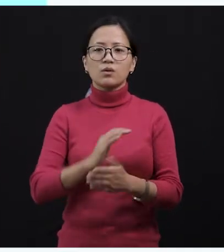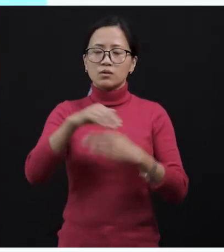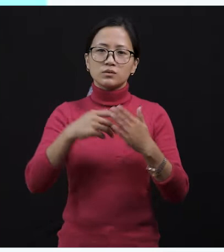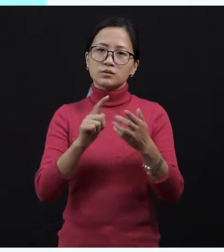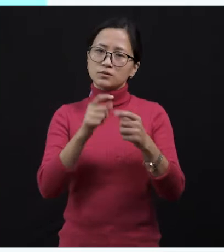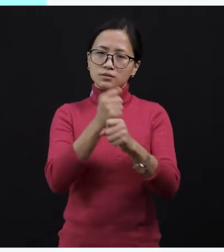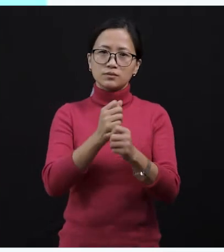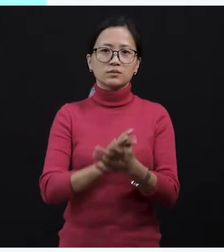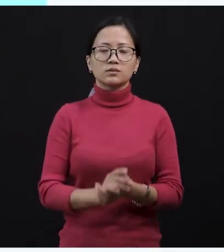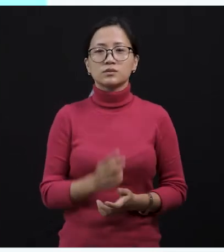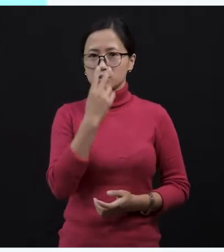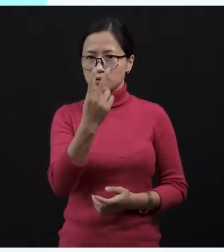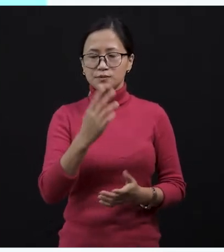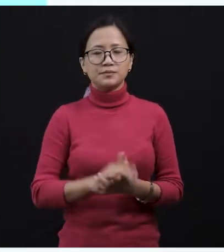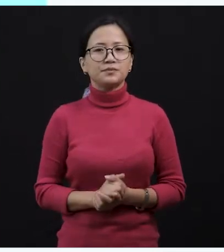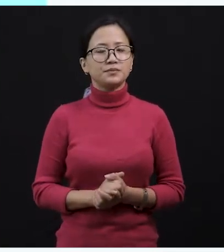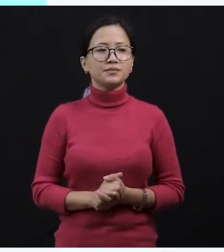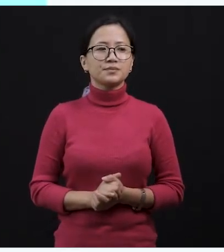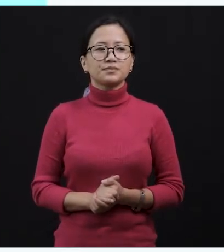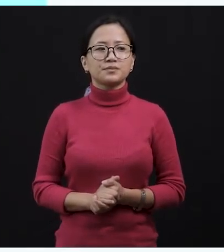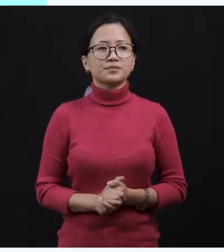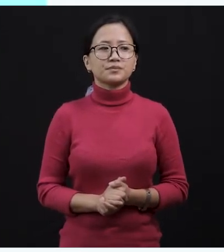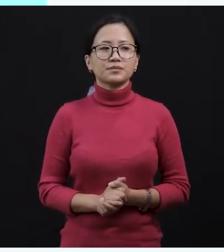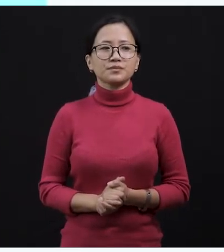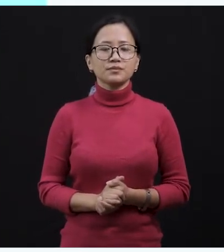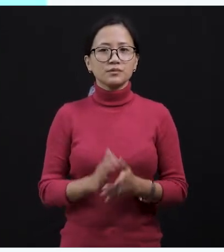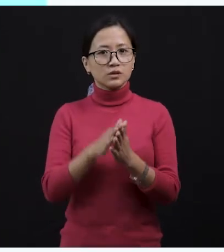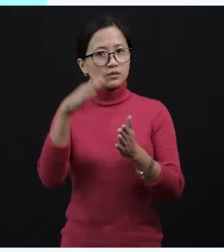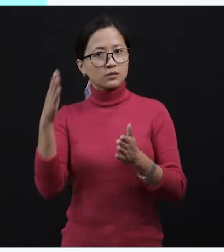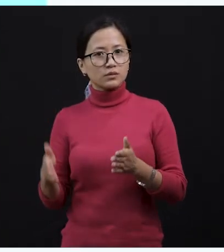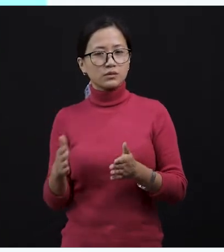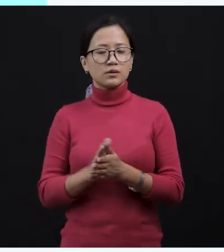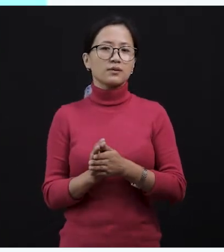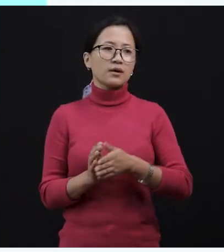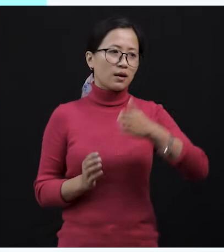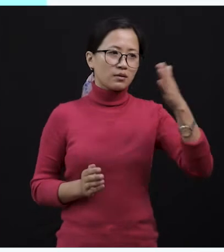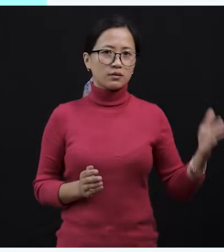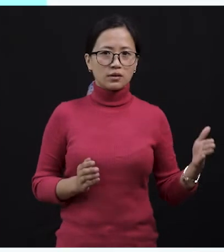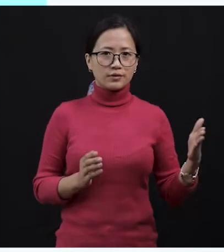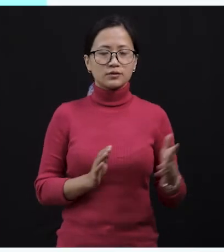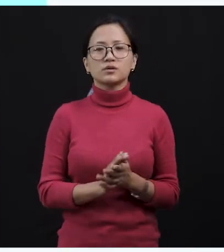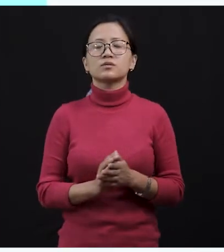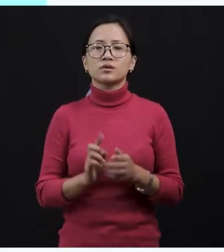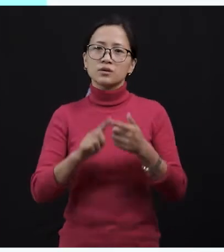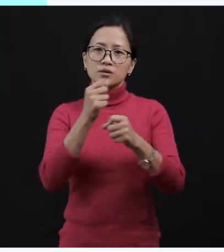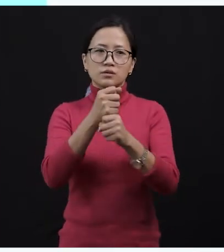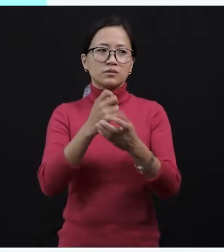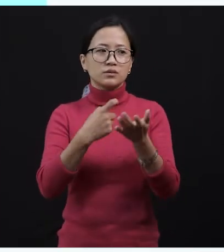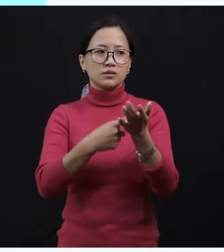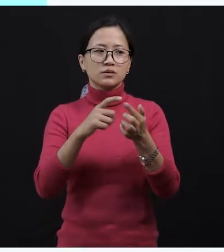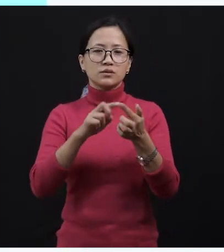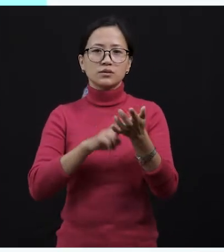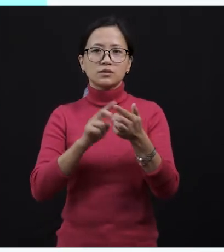okay, to list down. So here, on this left side, we have an example of the